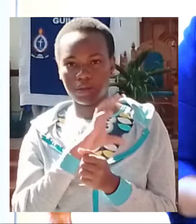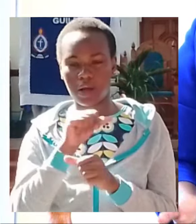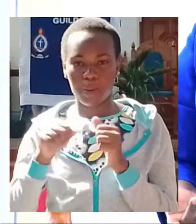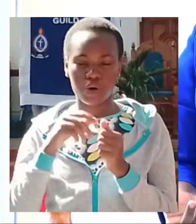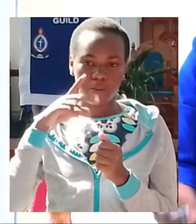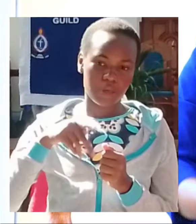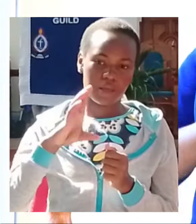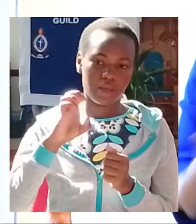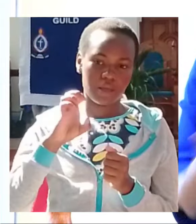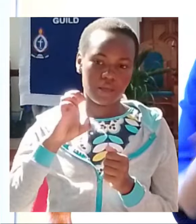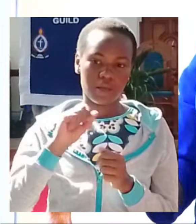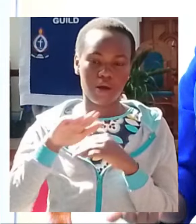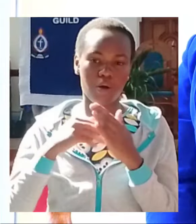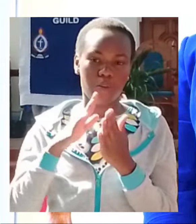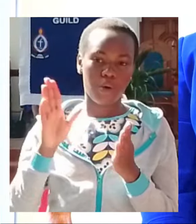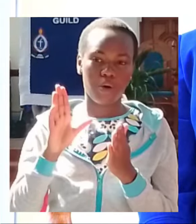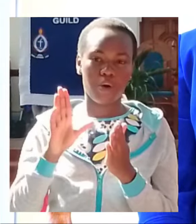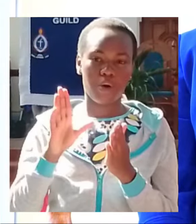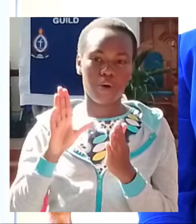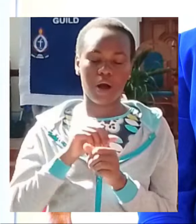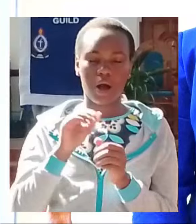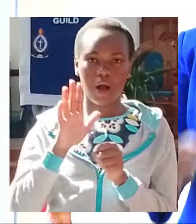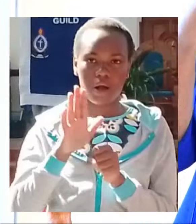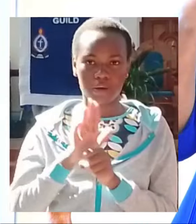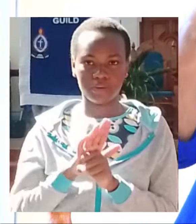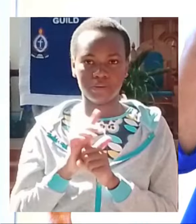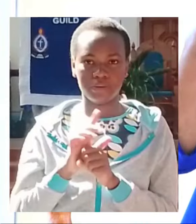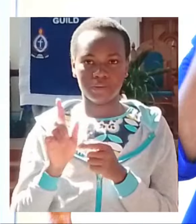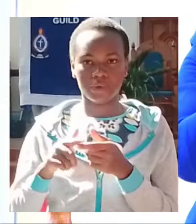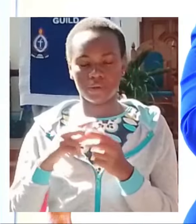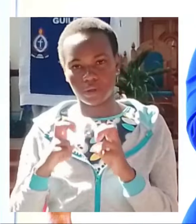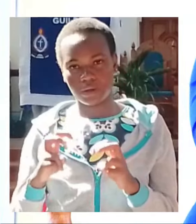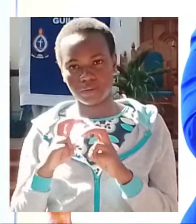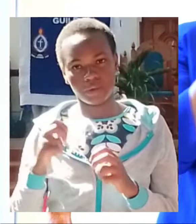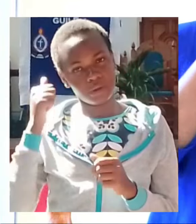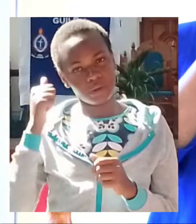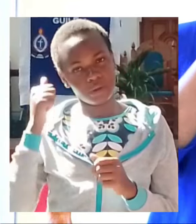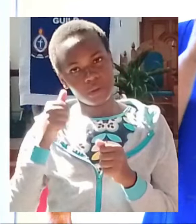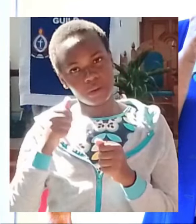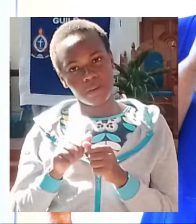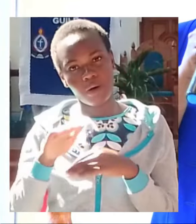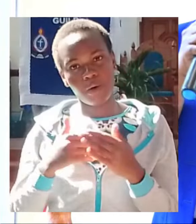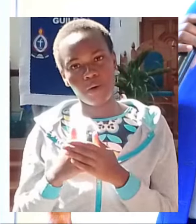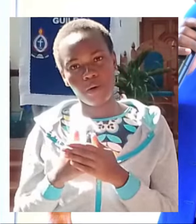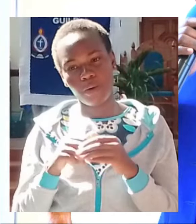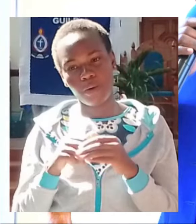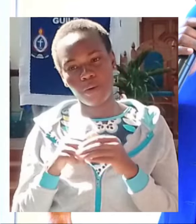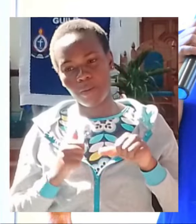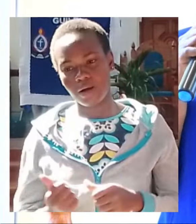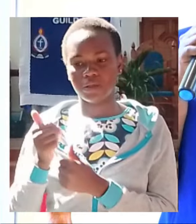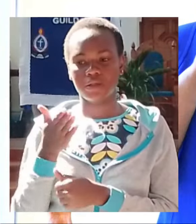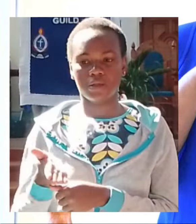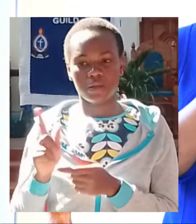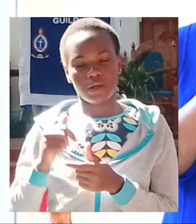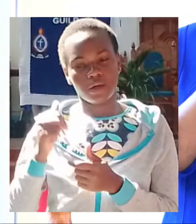Pcea, sisi ndo tunapiga kelele zaidi. Can't you even find something? Si ukumbuke hata we mwenye ulibatiziwa hapa.